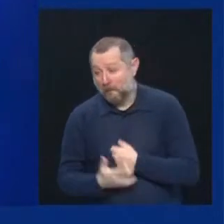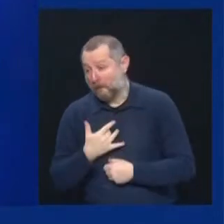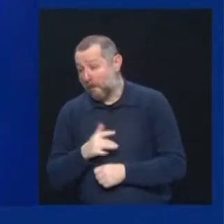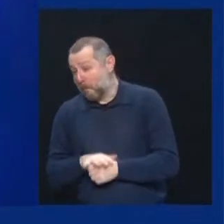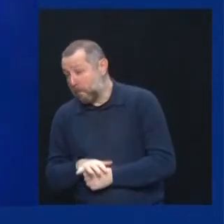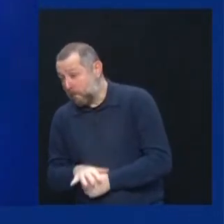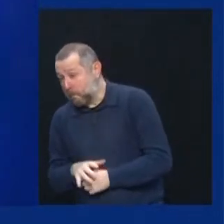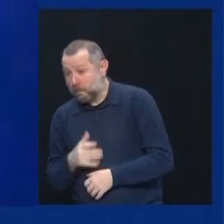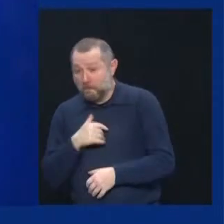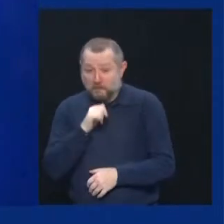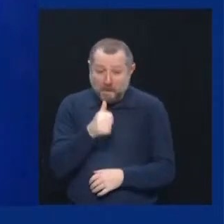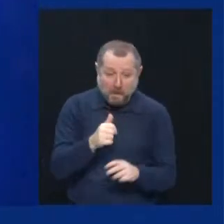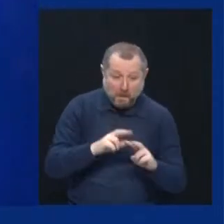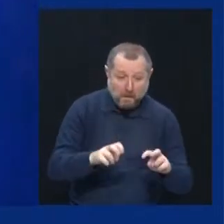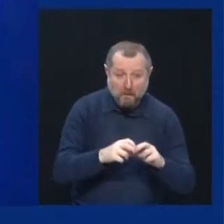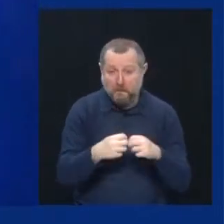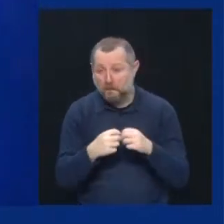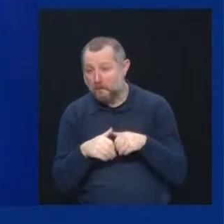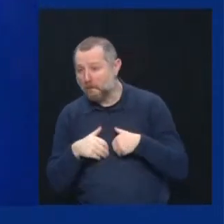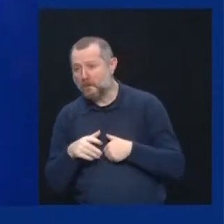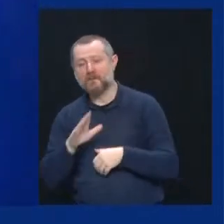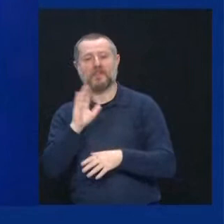acknowledge the problem, you never get past it.